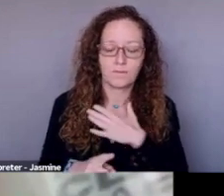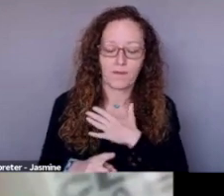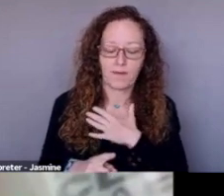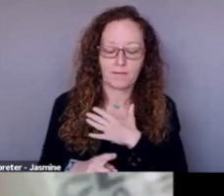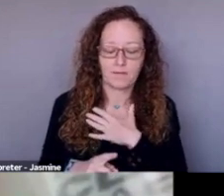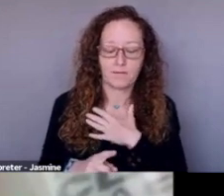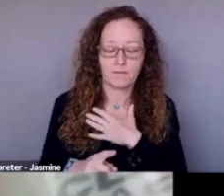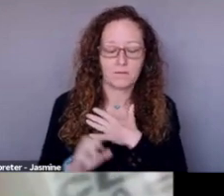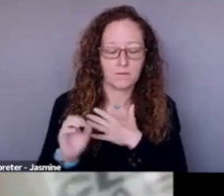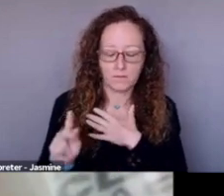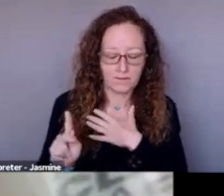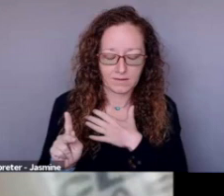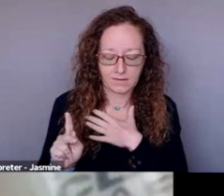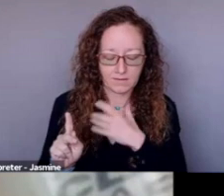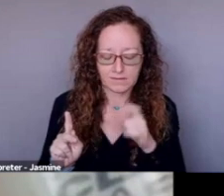Let me find